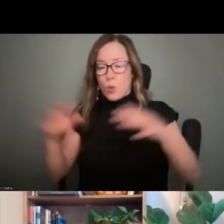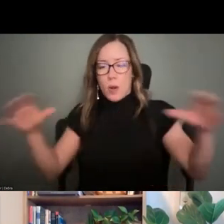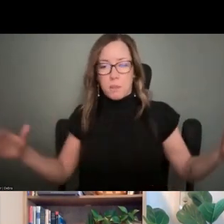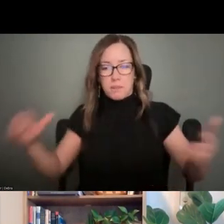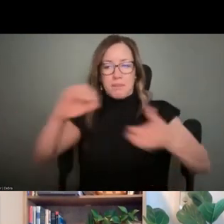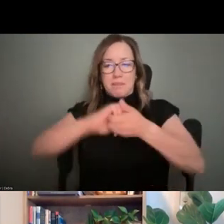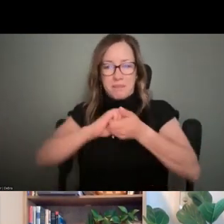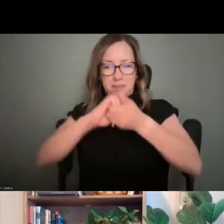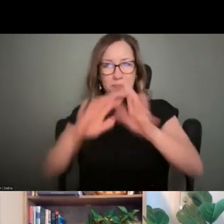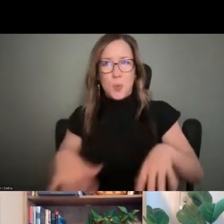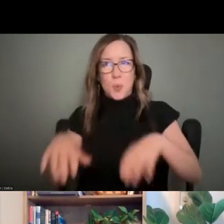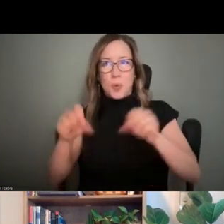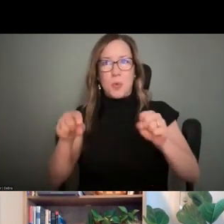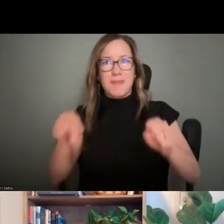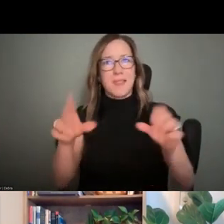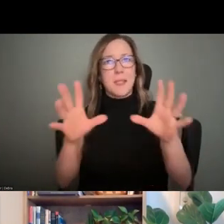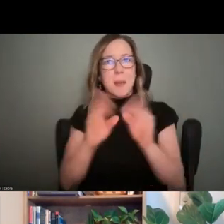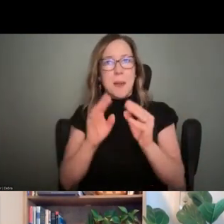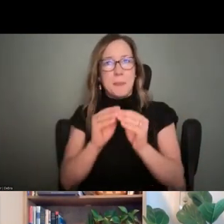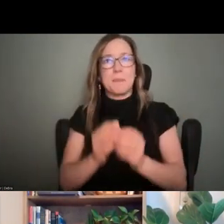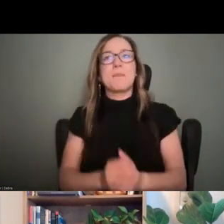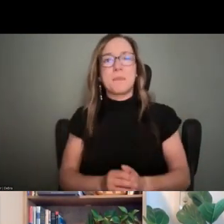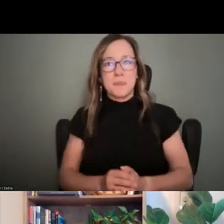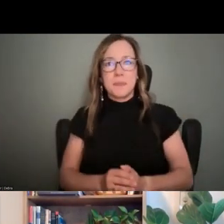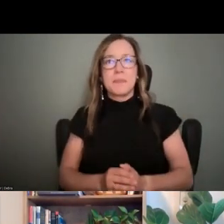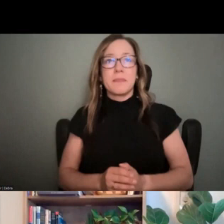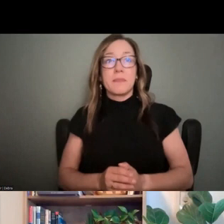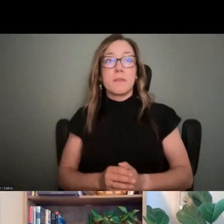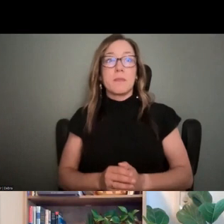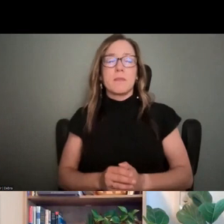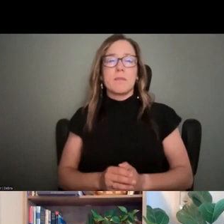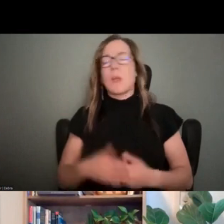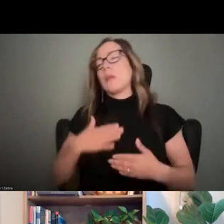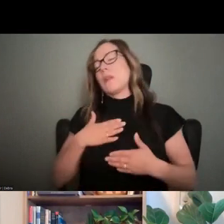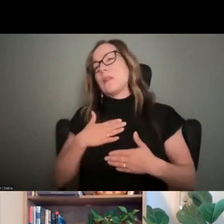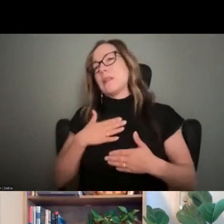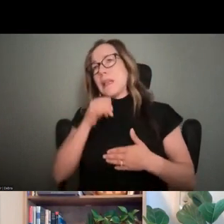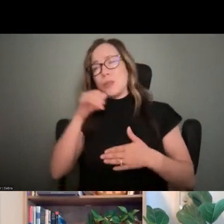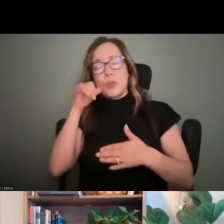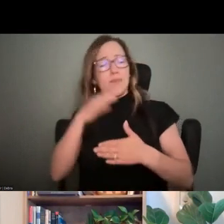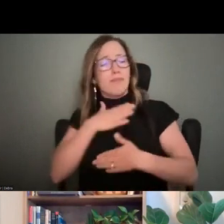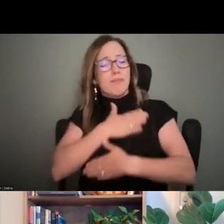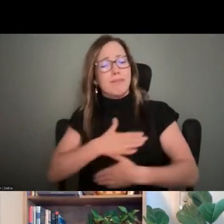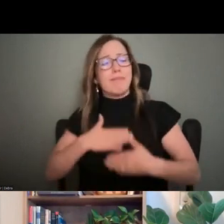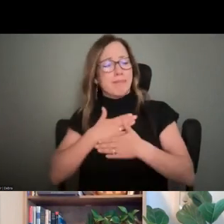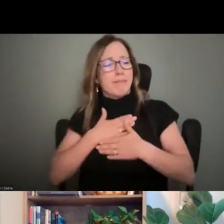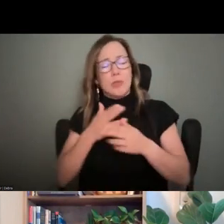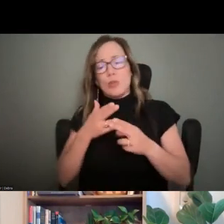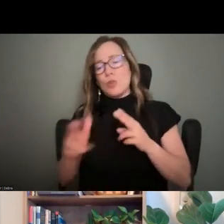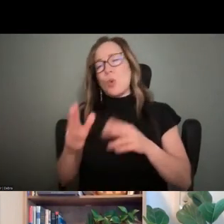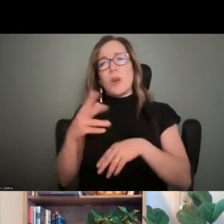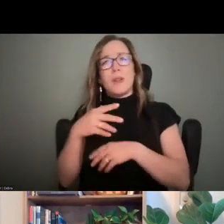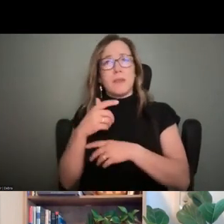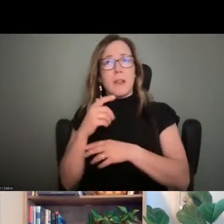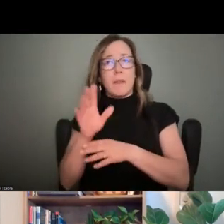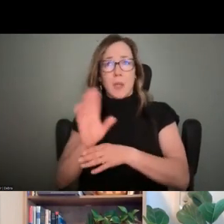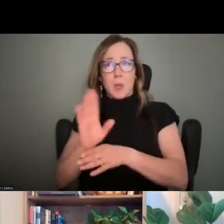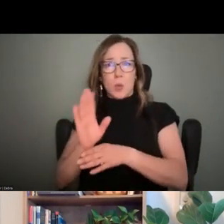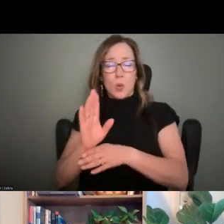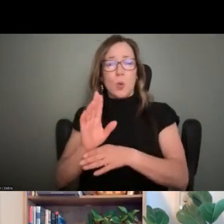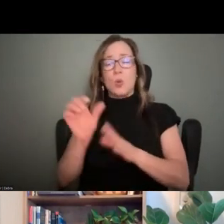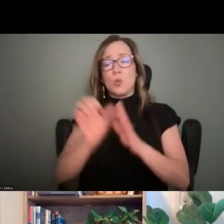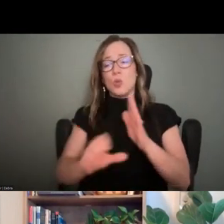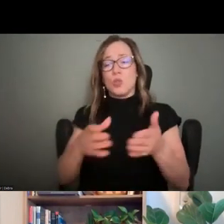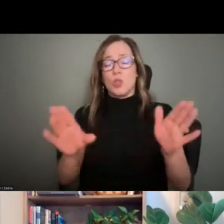Social Engagement Virtual Summit. It was our pleasure yesterday to include a brief video from the Surgeon General of the